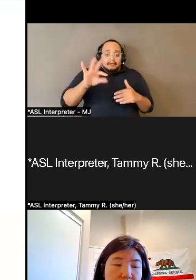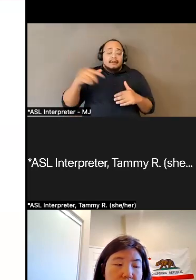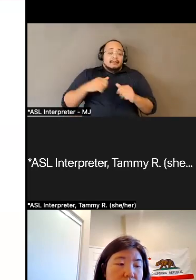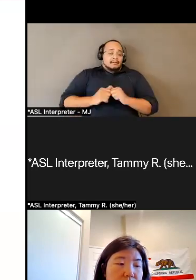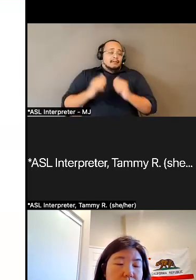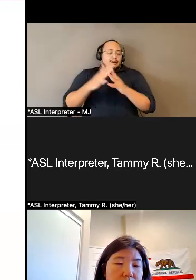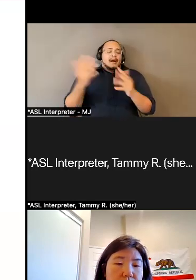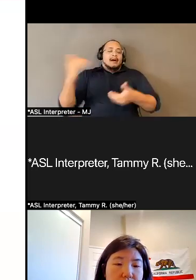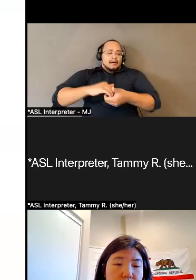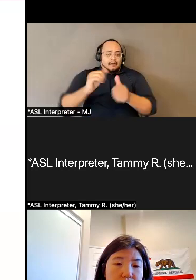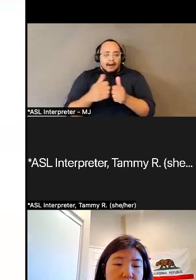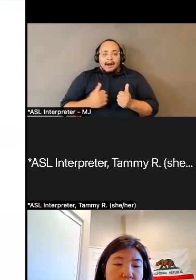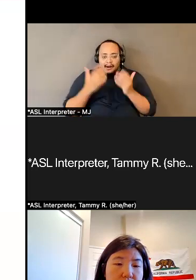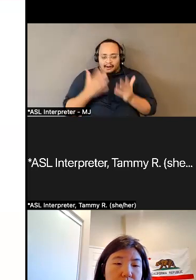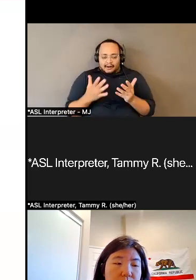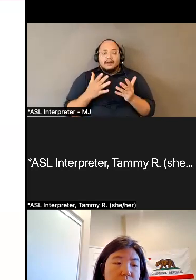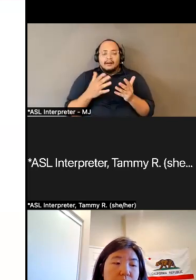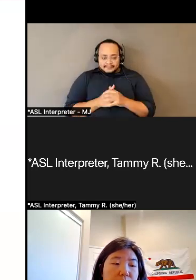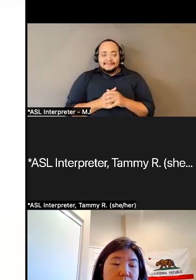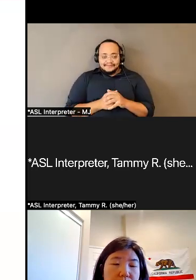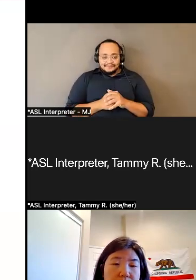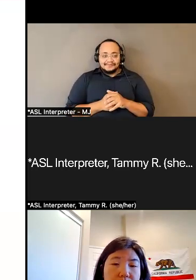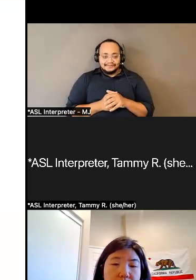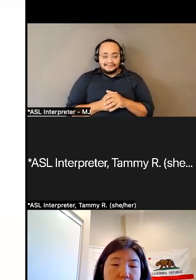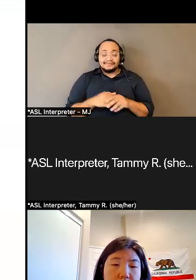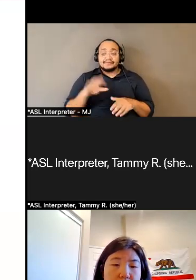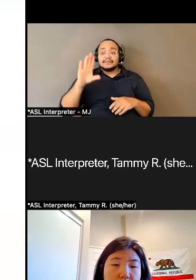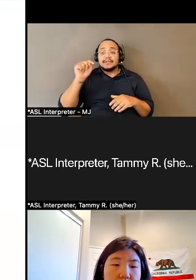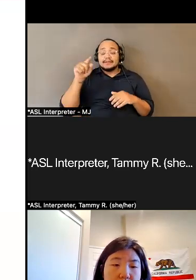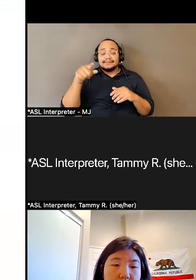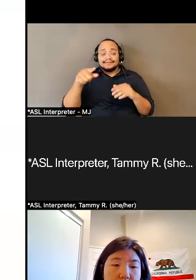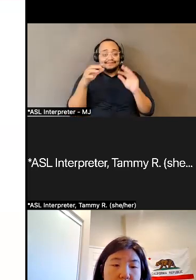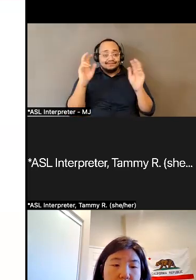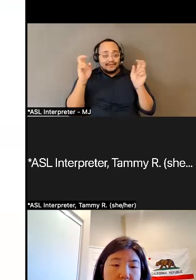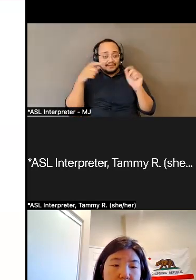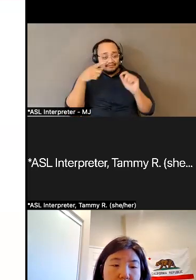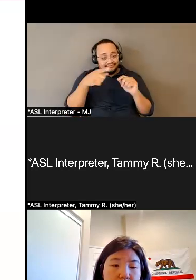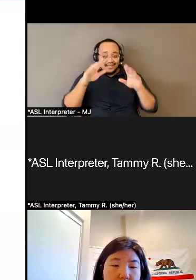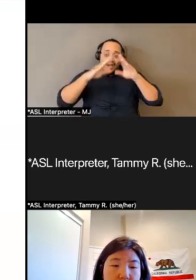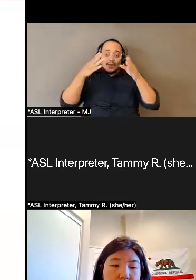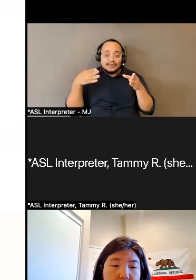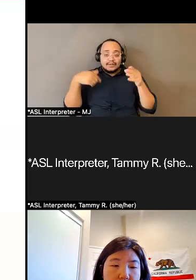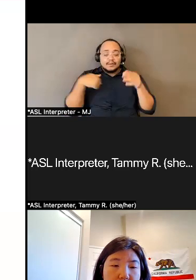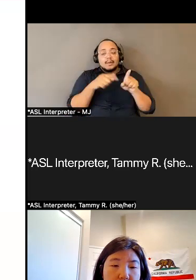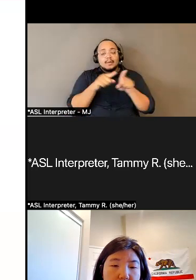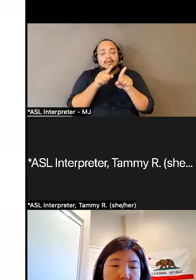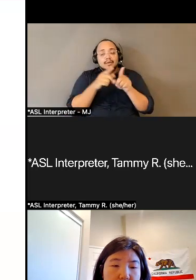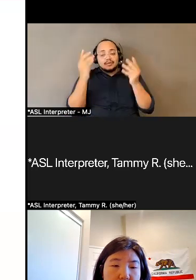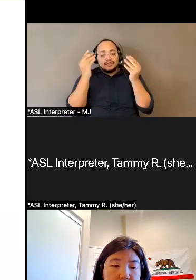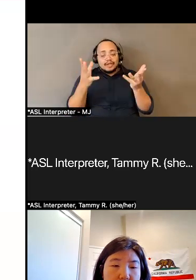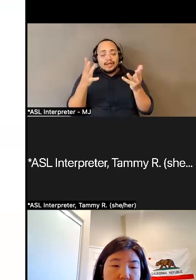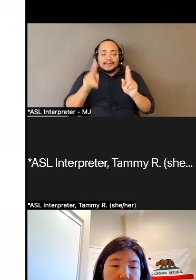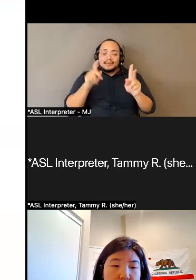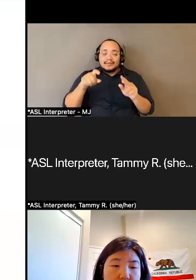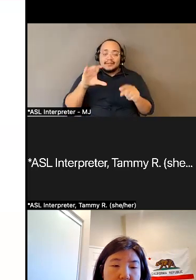with survivors in a trust-based way. But as the topic of this is housing, we also wanted to share that folks really need cash